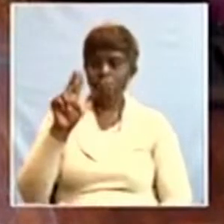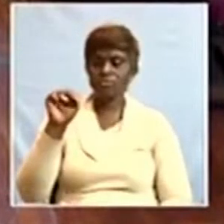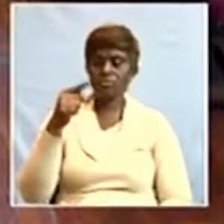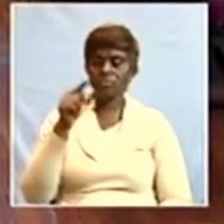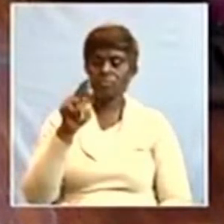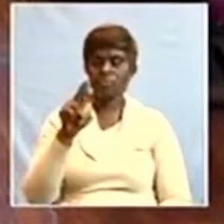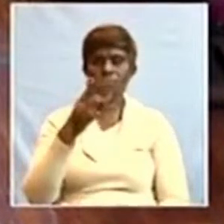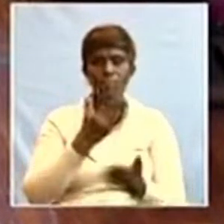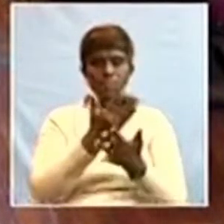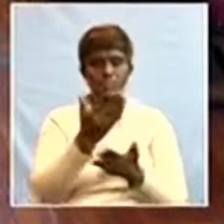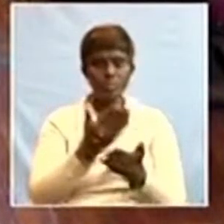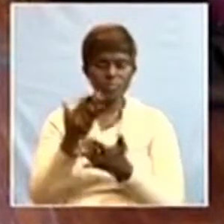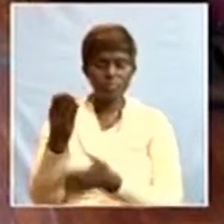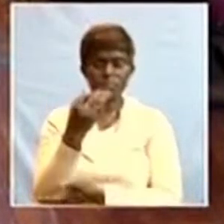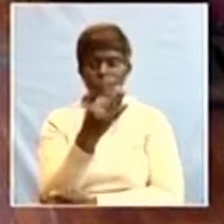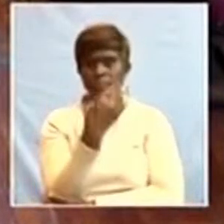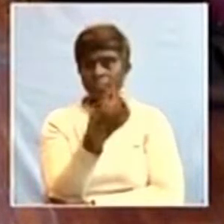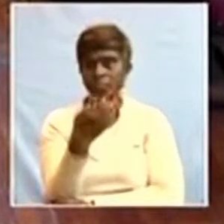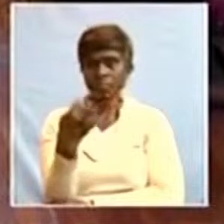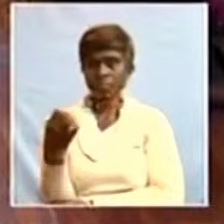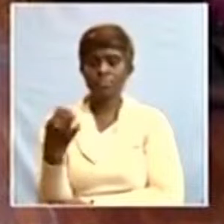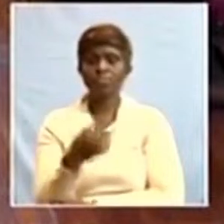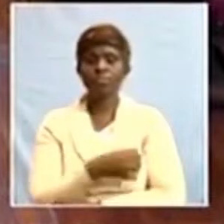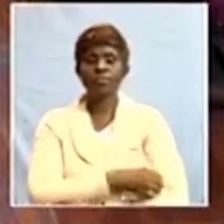question on procurement of equipment.